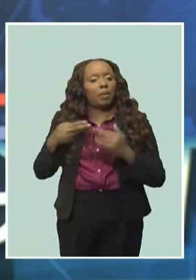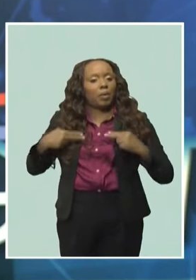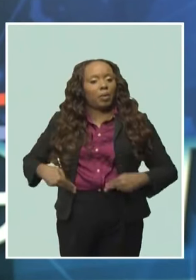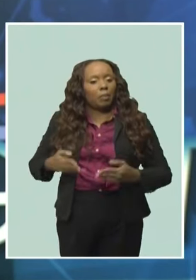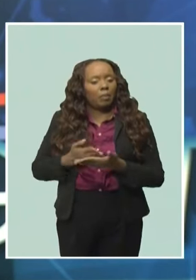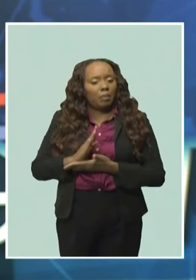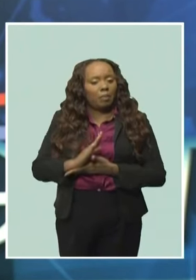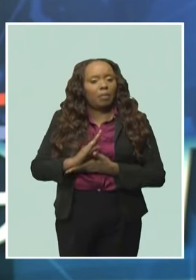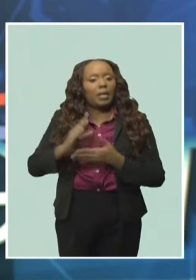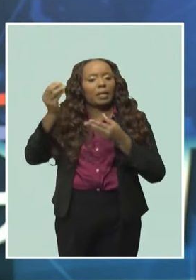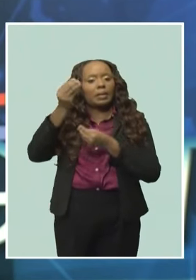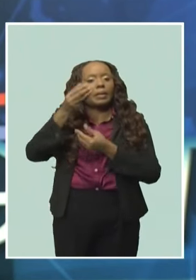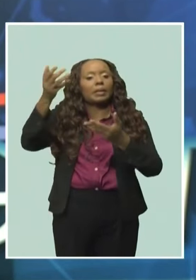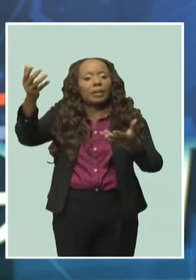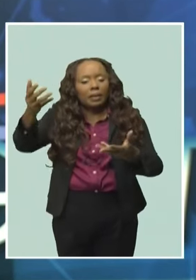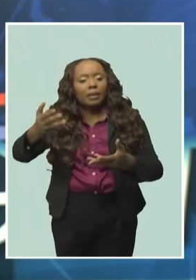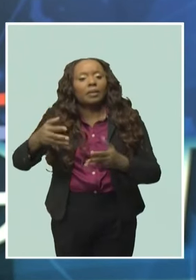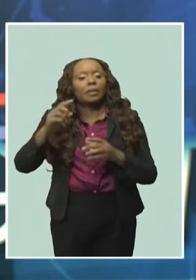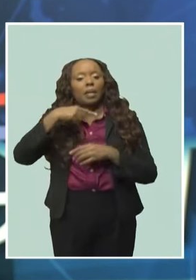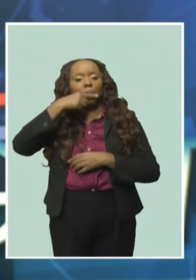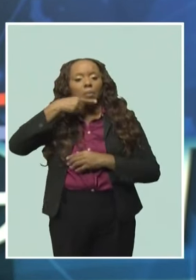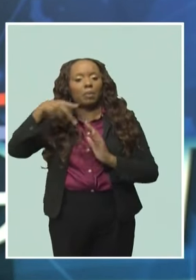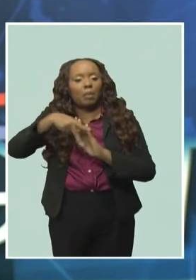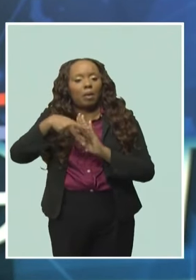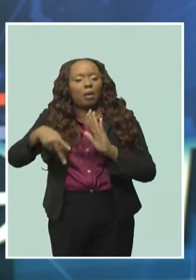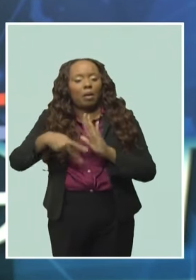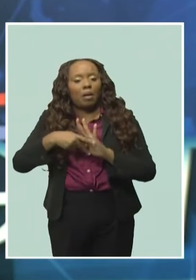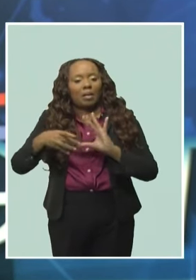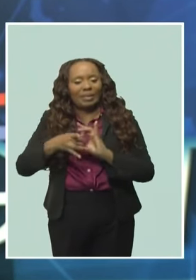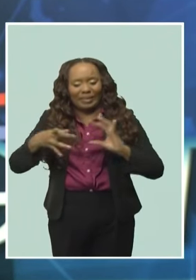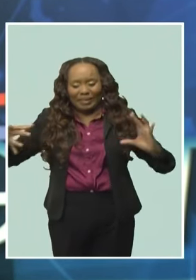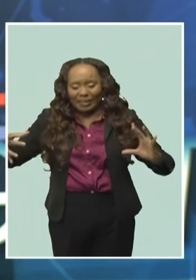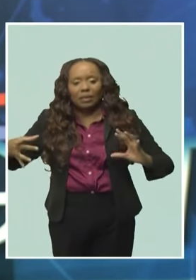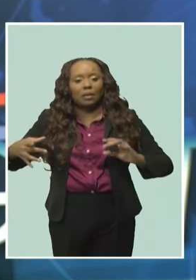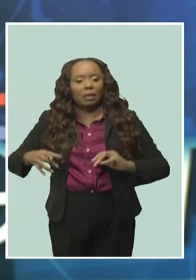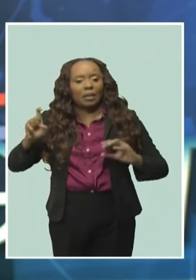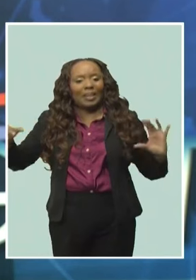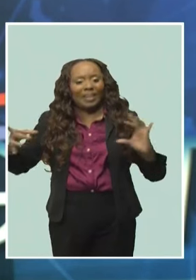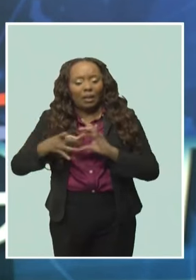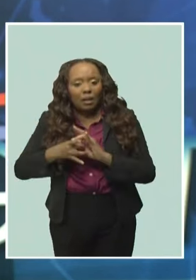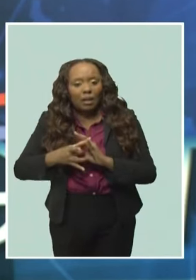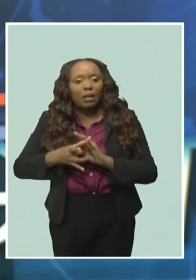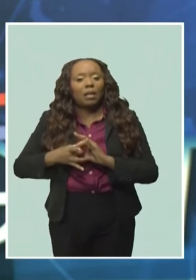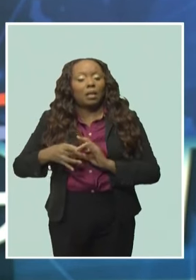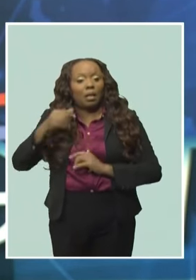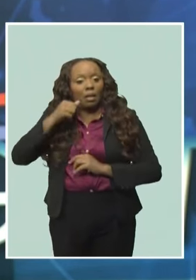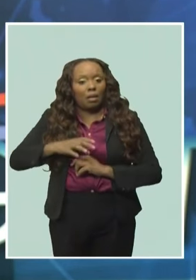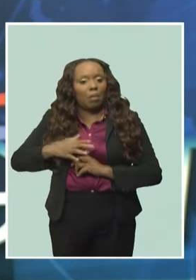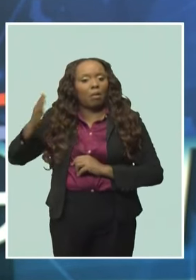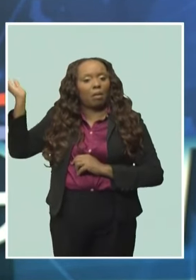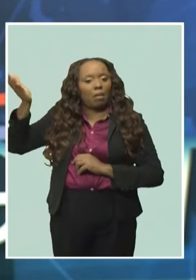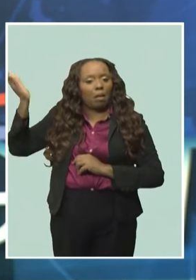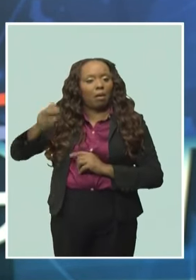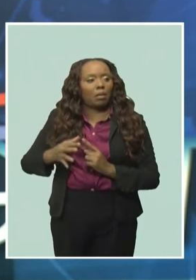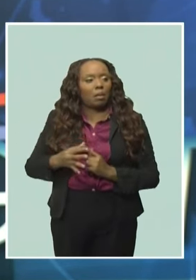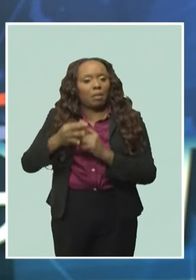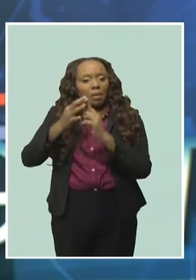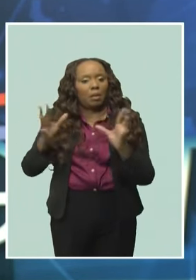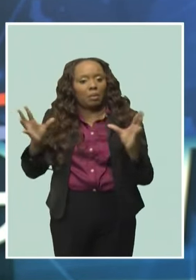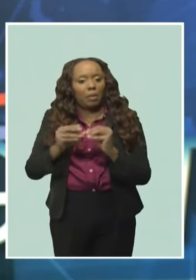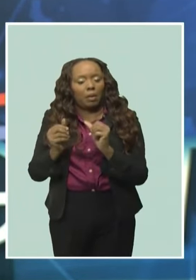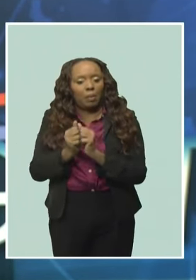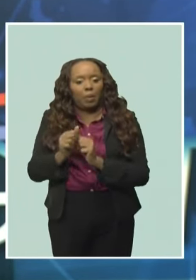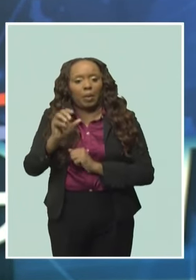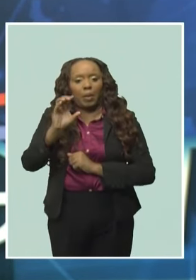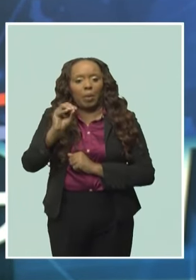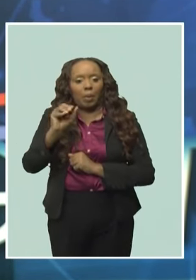American States that public policy gaps remain evident today. Ms. Clark was at the time addressing a special meeting of the OAS